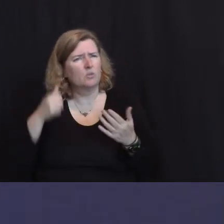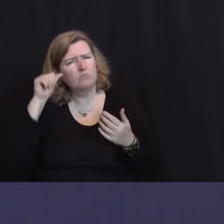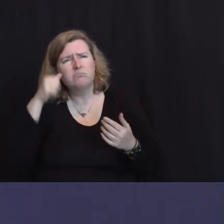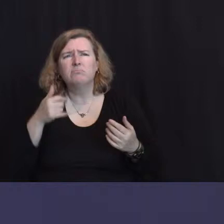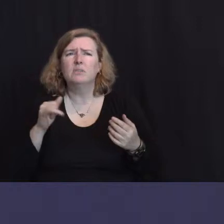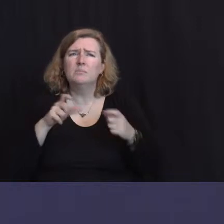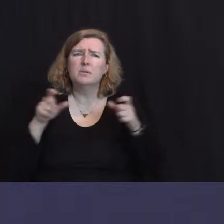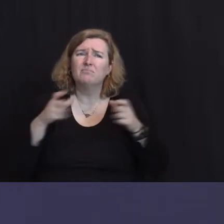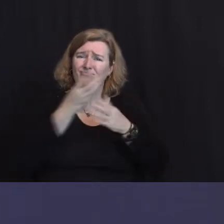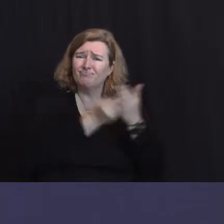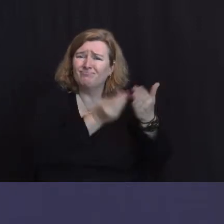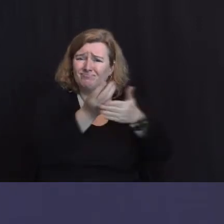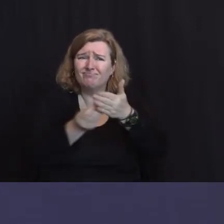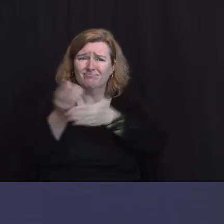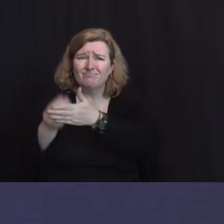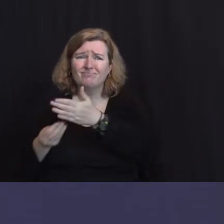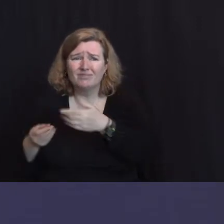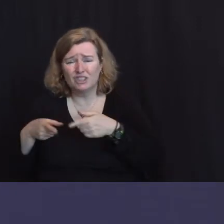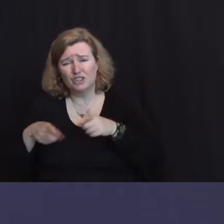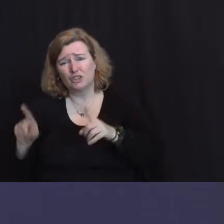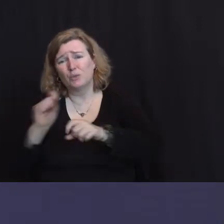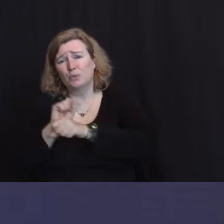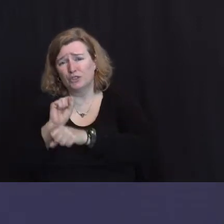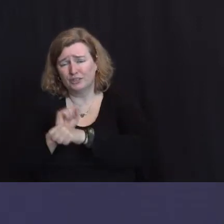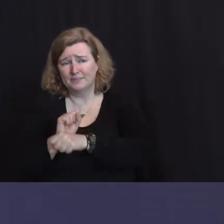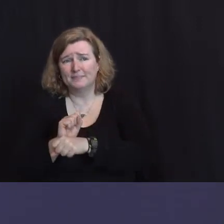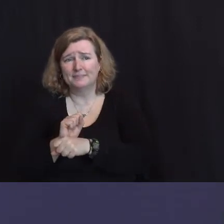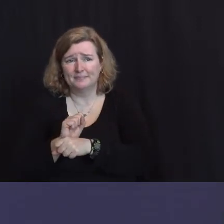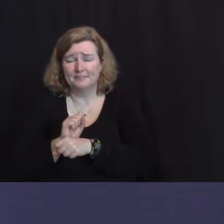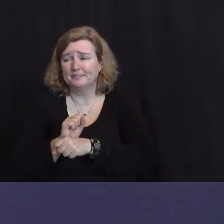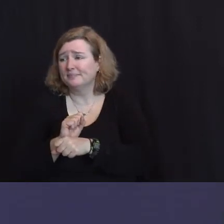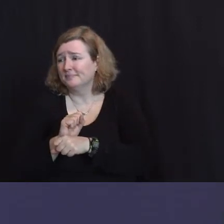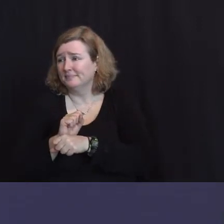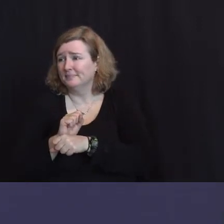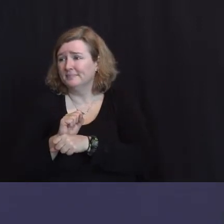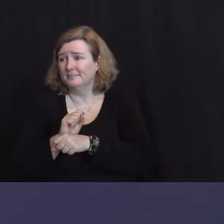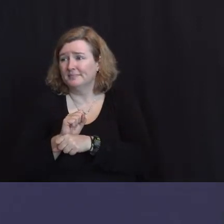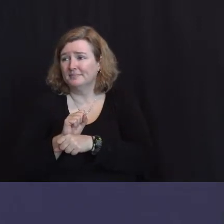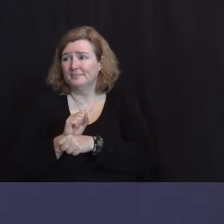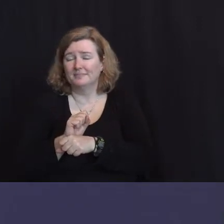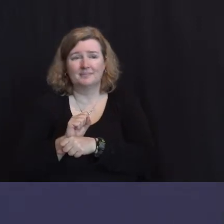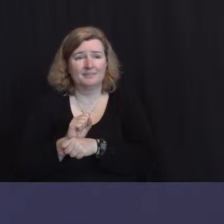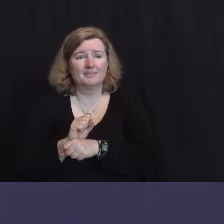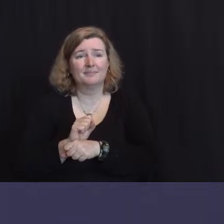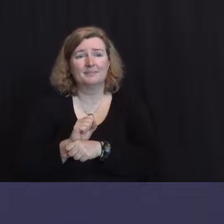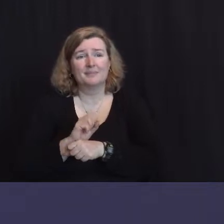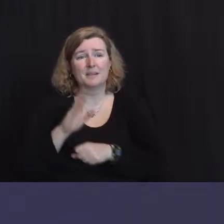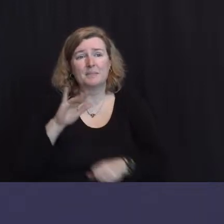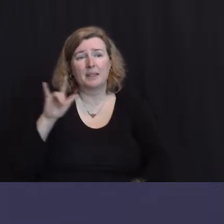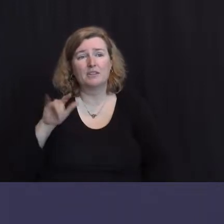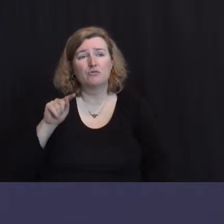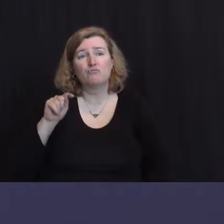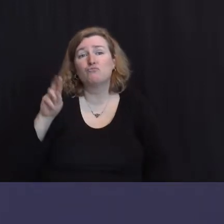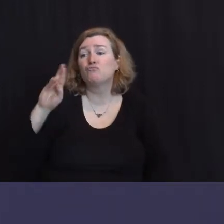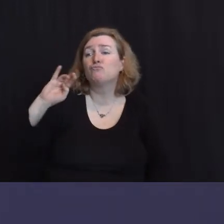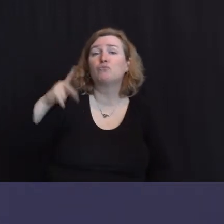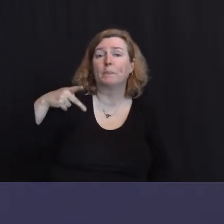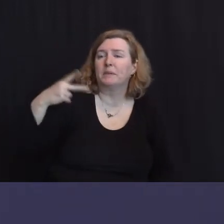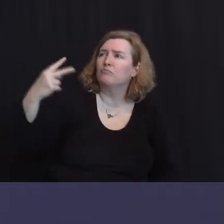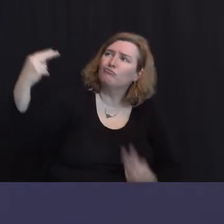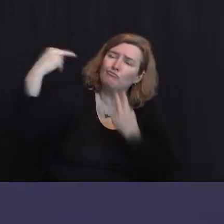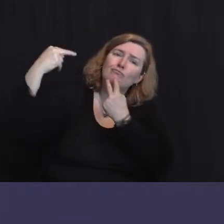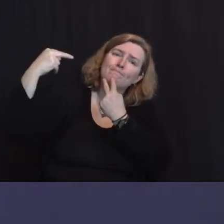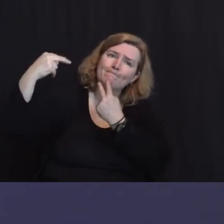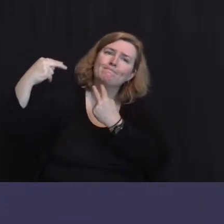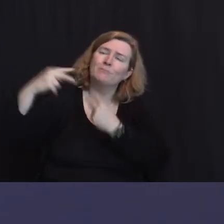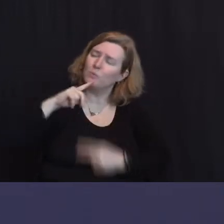duty, as well as their families. So, Billy Trump, if you're watching, I'm wearing this with pride here. Tina, thank you, as always,